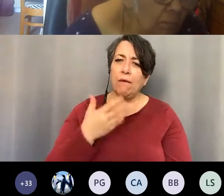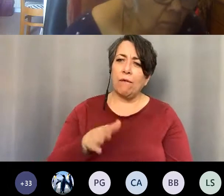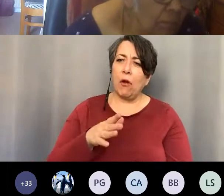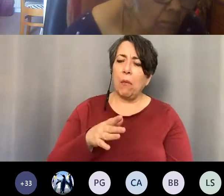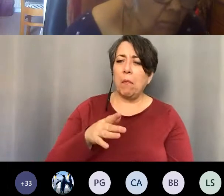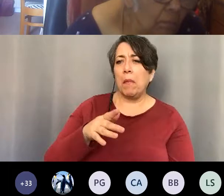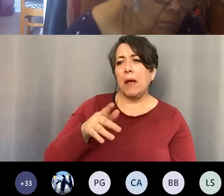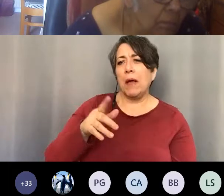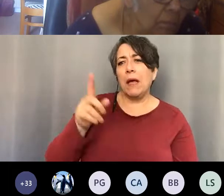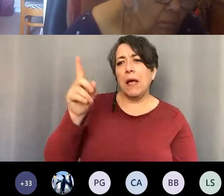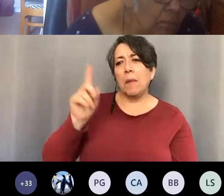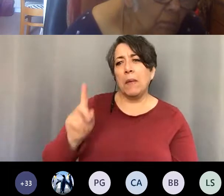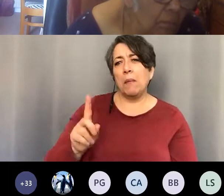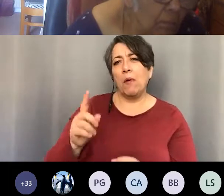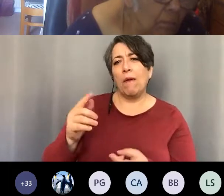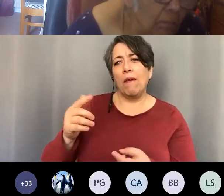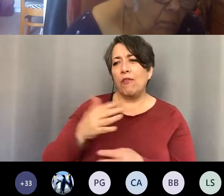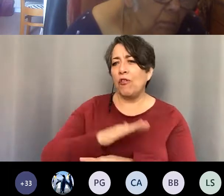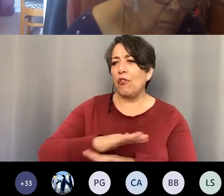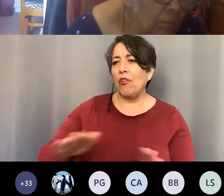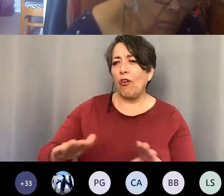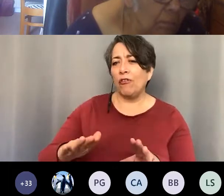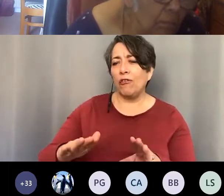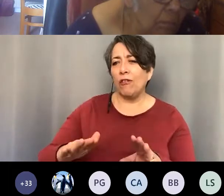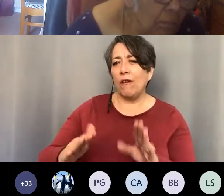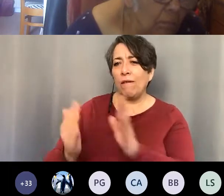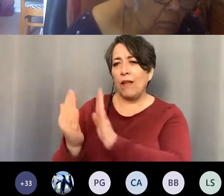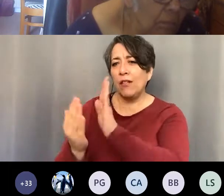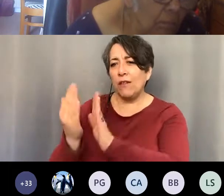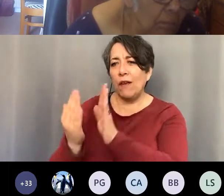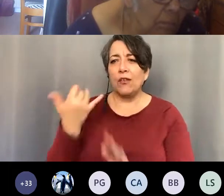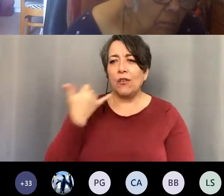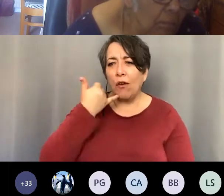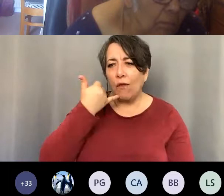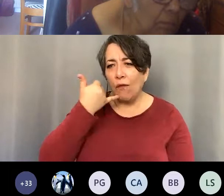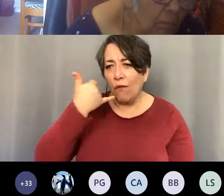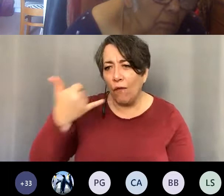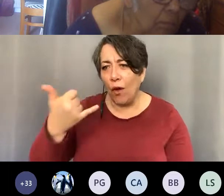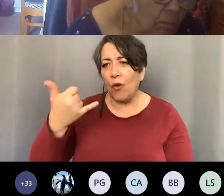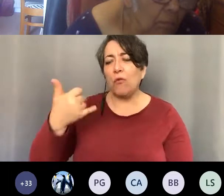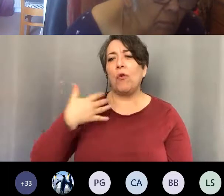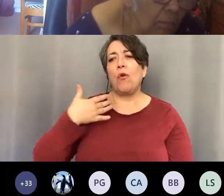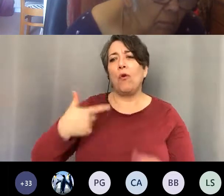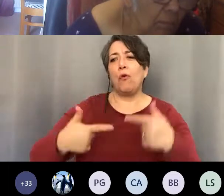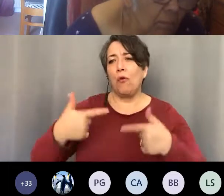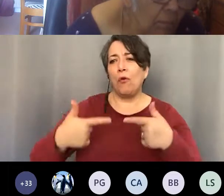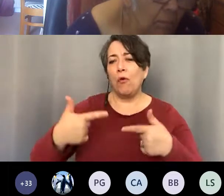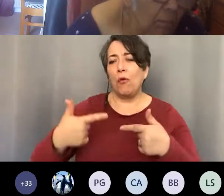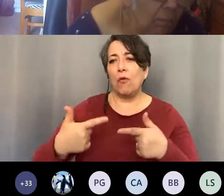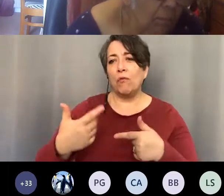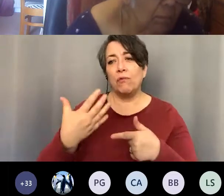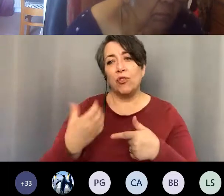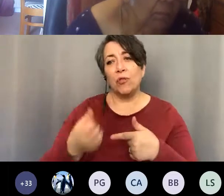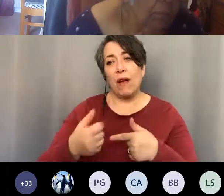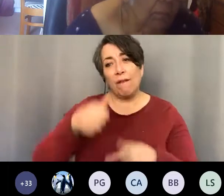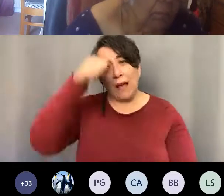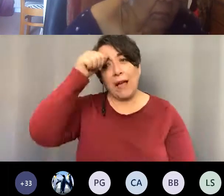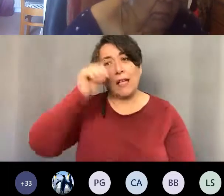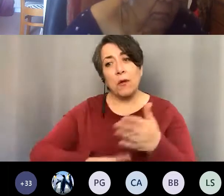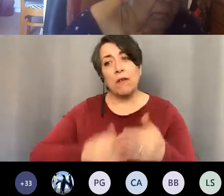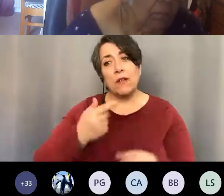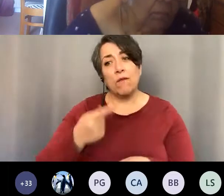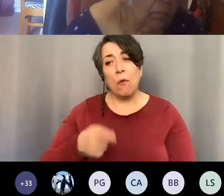non-face-to-face consultations? So you've talked about the people who used video, but have you got any experience of people accessing